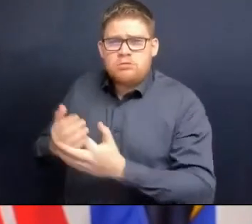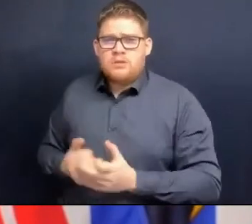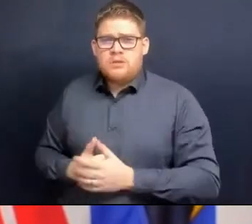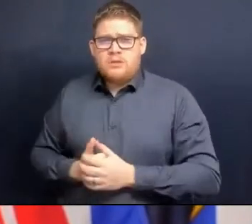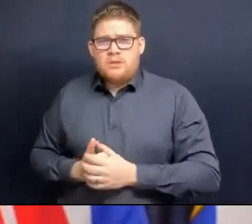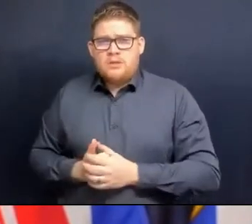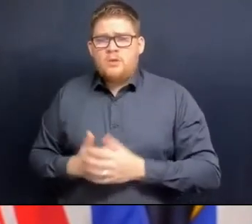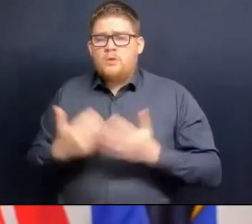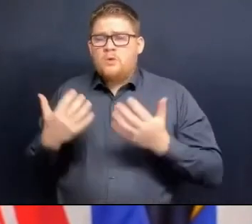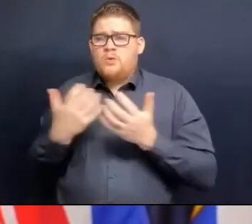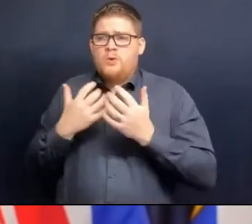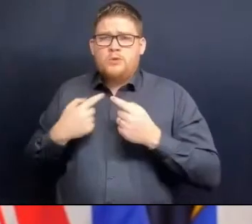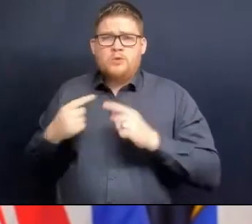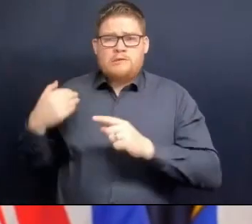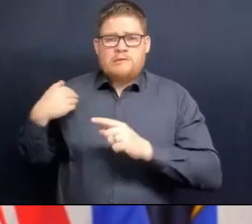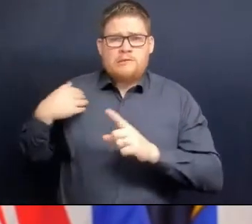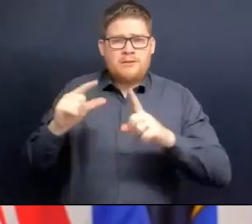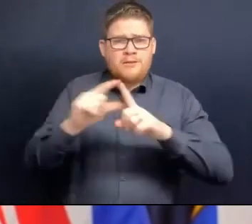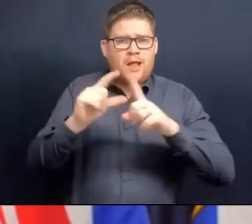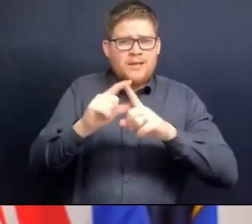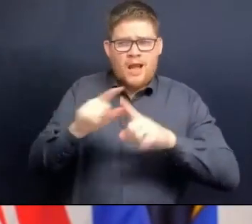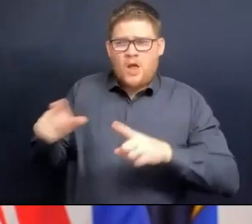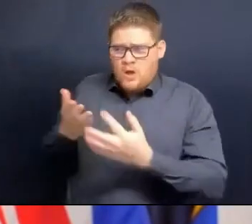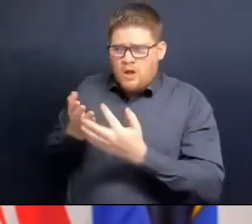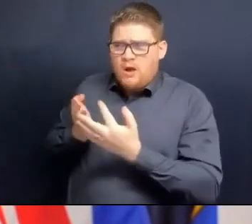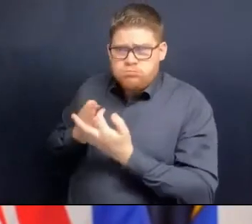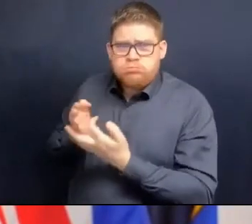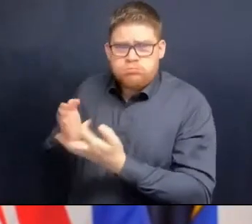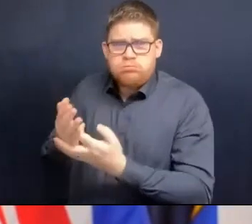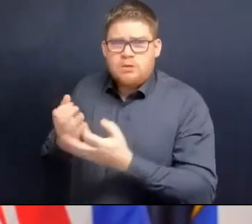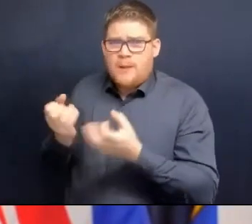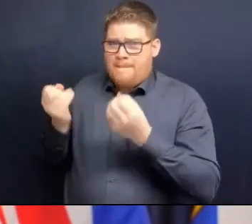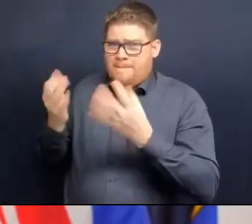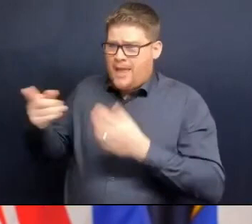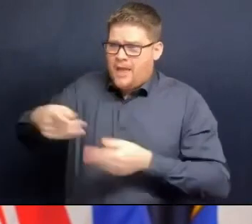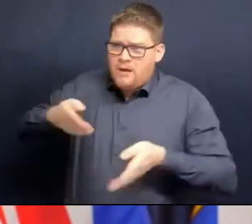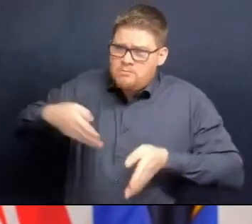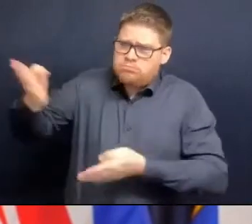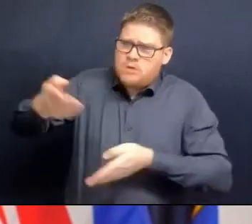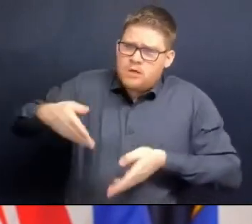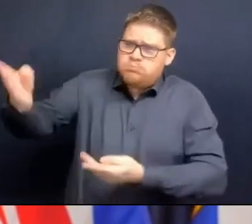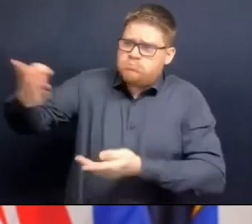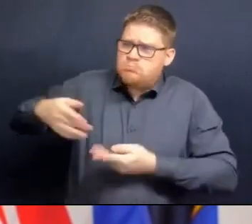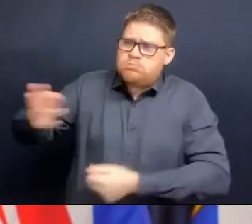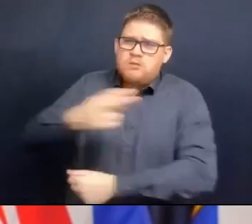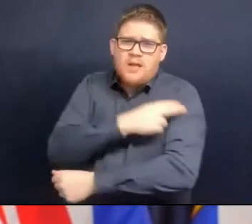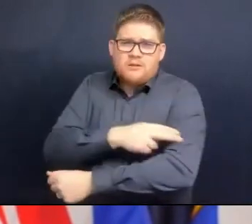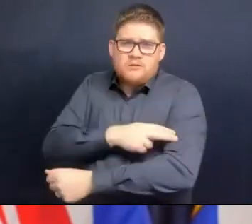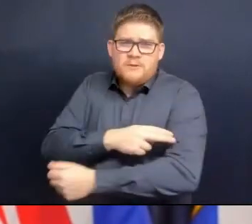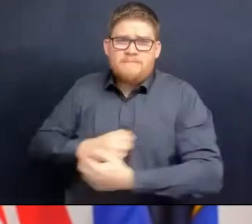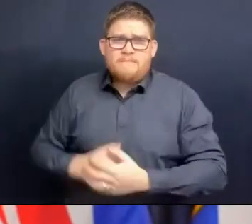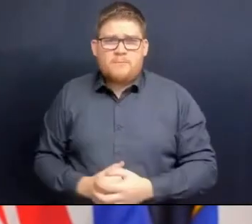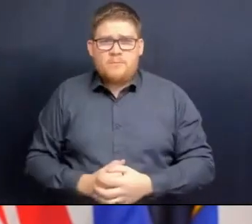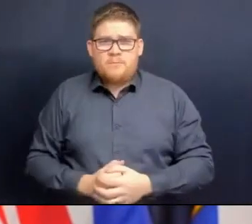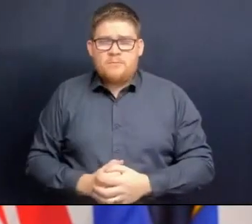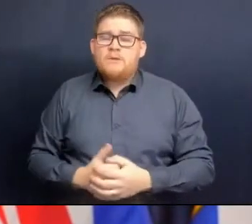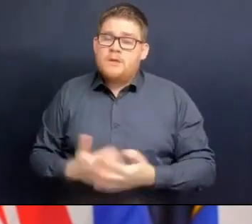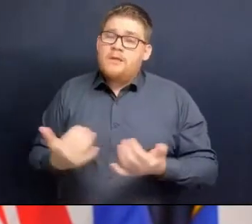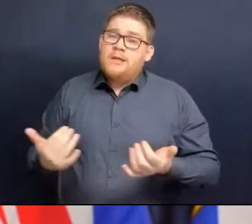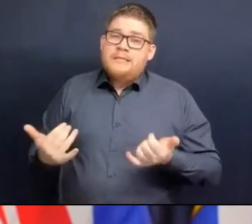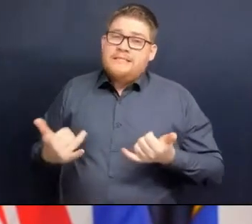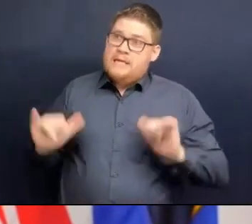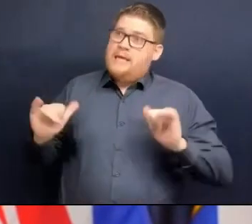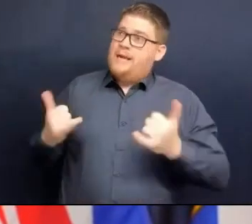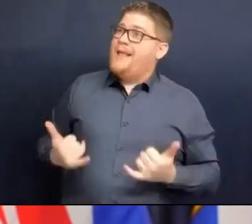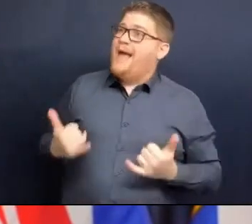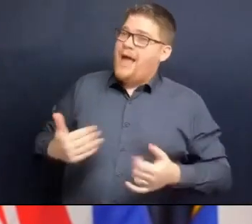large-scale levels of vaccination, a huge number, in that case, of unvaccinated people who are in intensive care across BC. There continues to be, to this